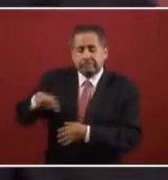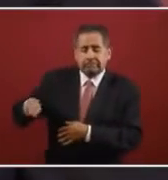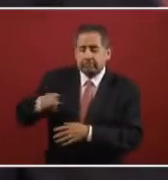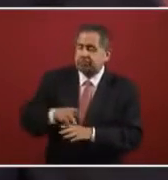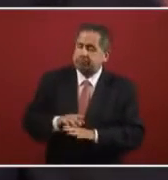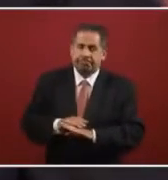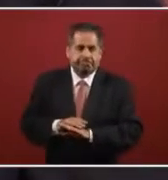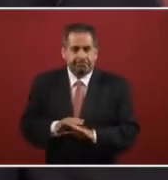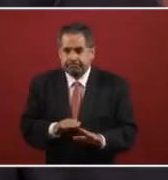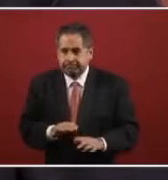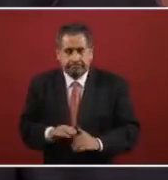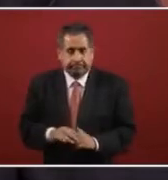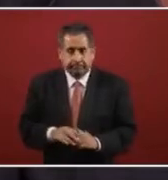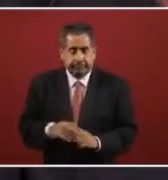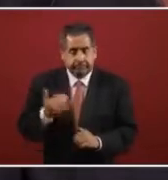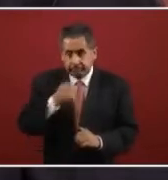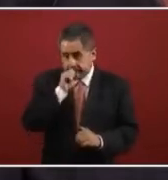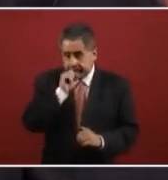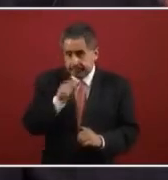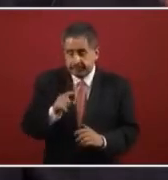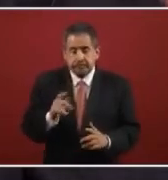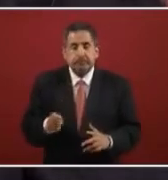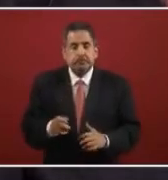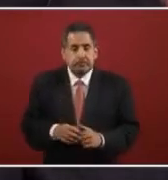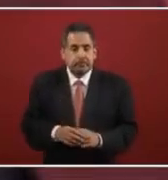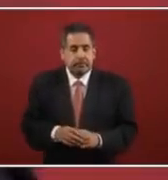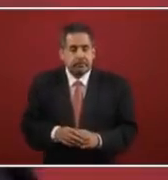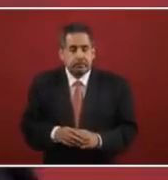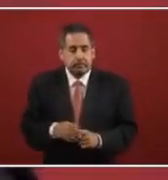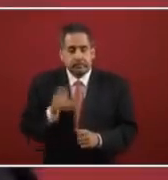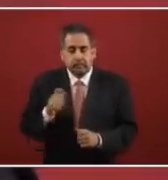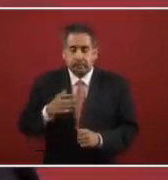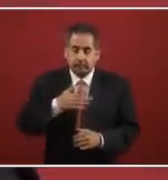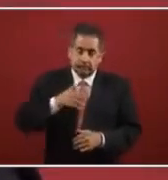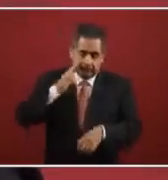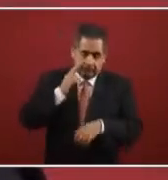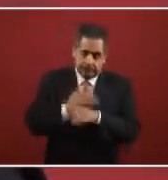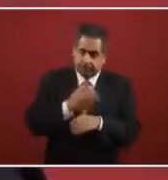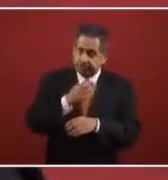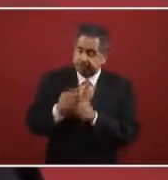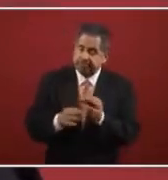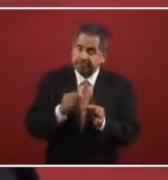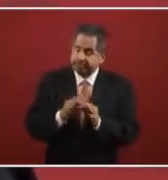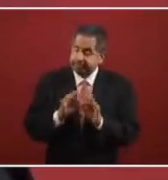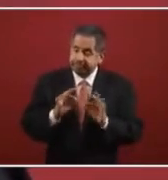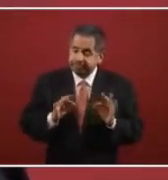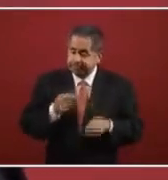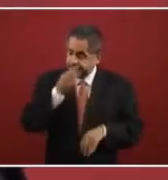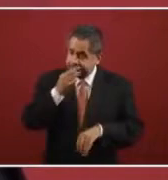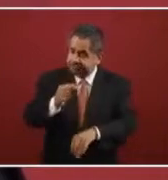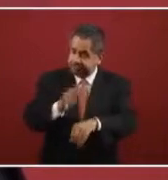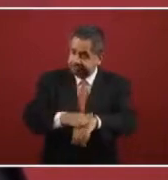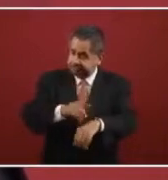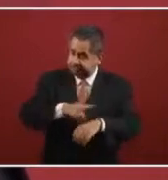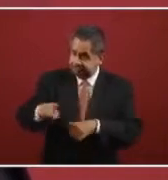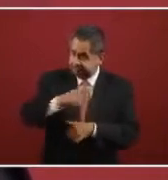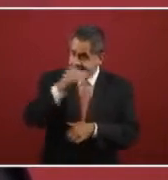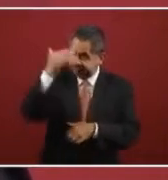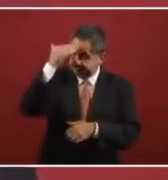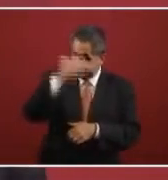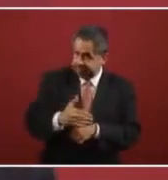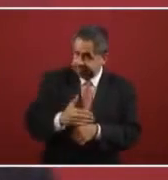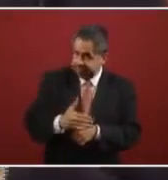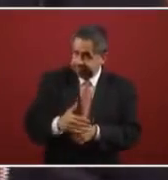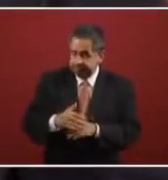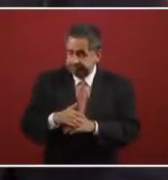trying to get their children Y out of prison, es mi obligación and it is my que se obligation sepa, that you know, porque a